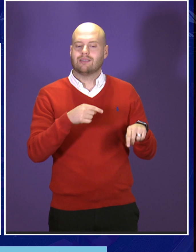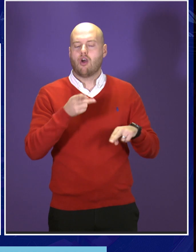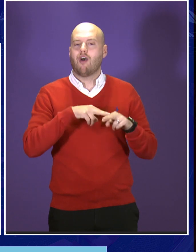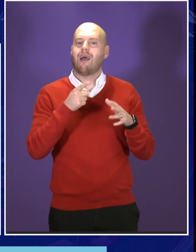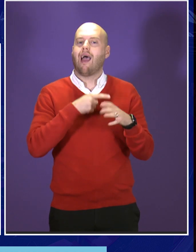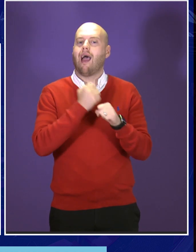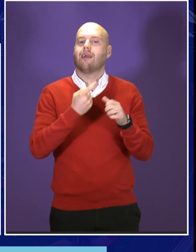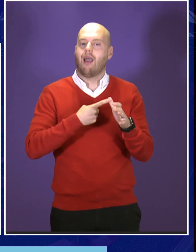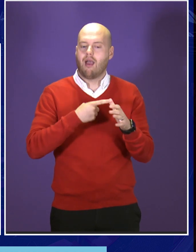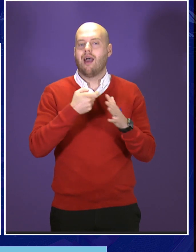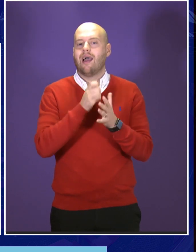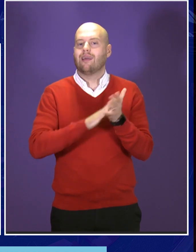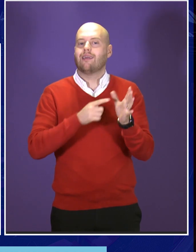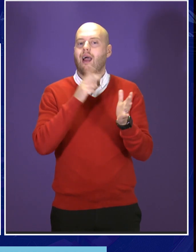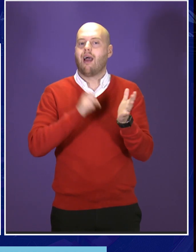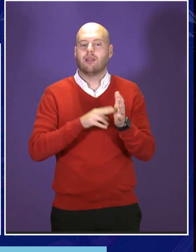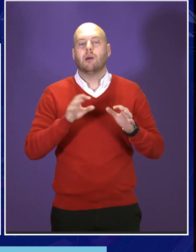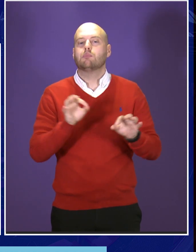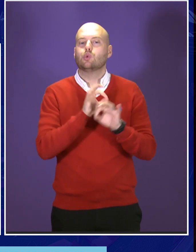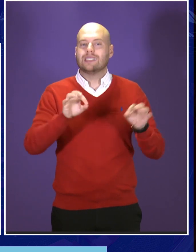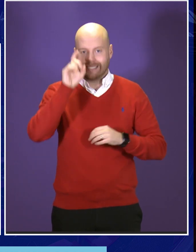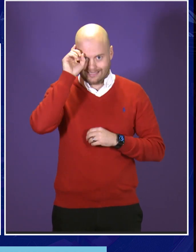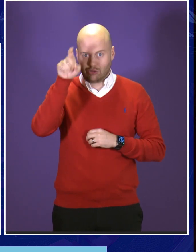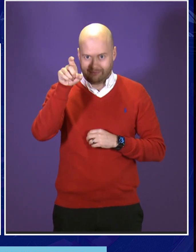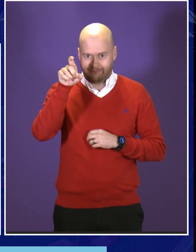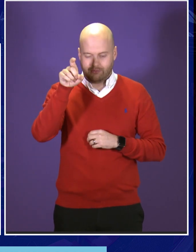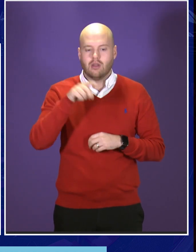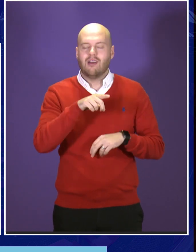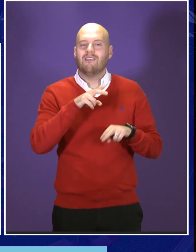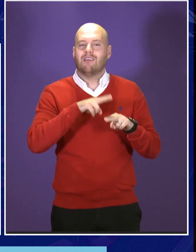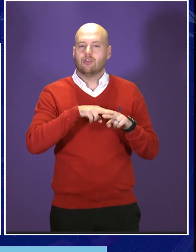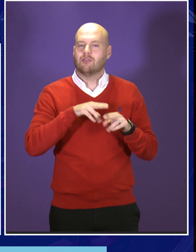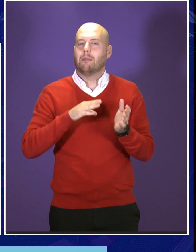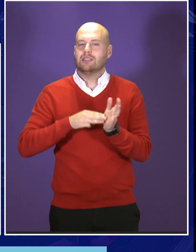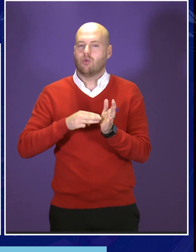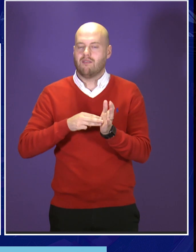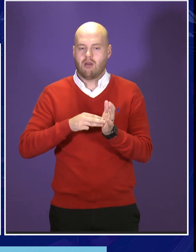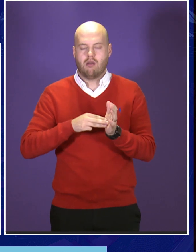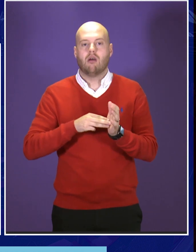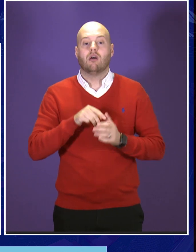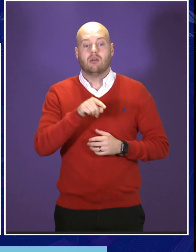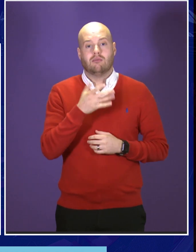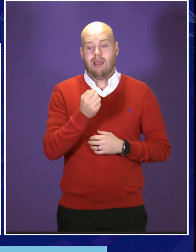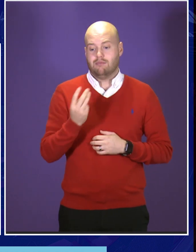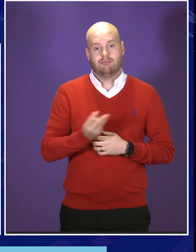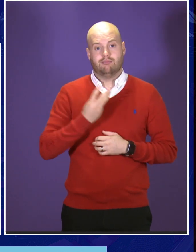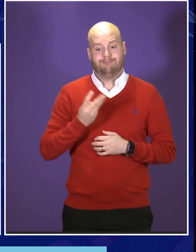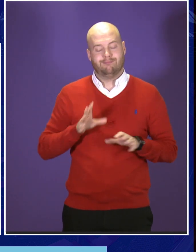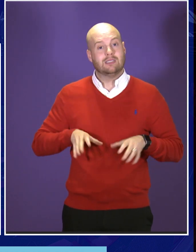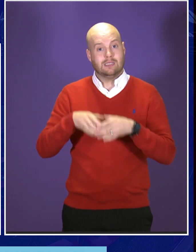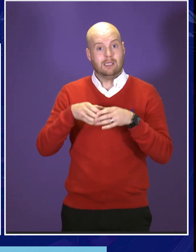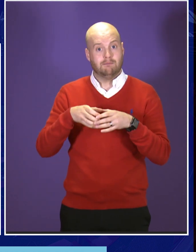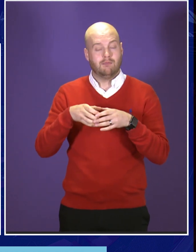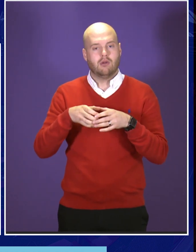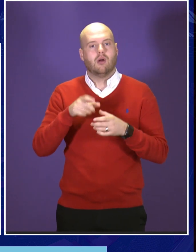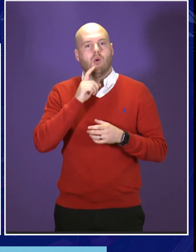Aga Khan Music Initiative, Ferouz Nishanova, who will be accompanied by musicians Feraz Karestan and Basil Rajoub,